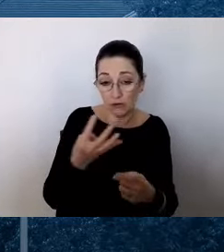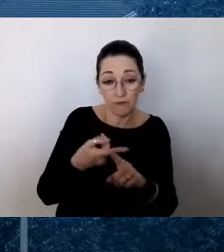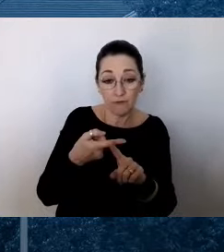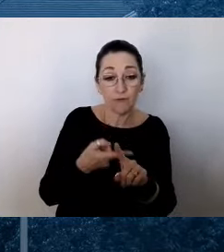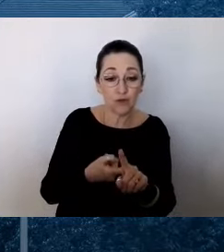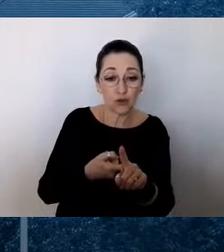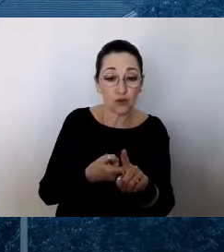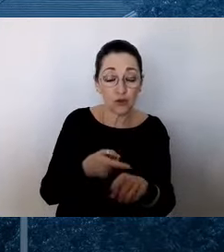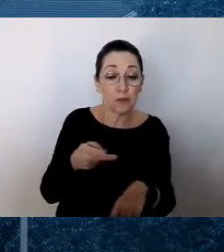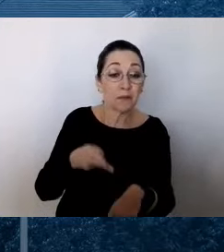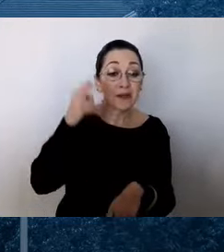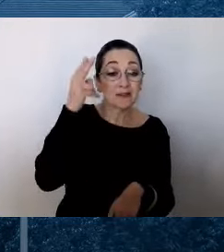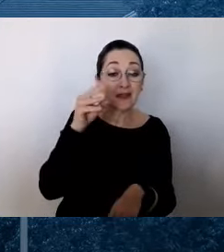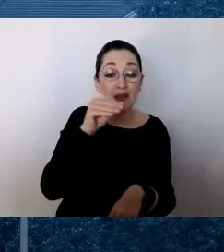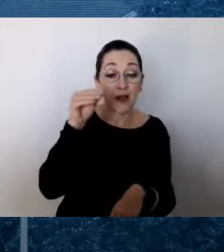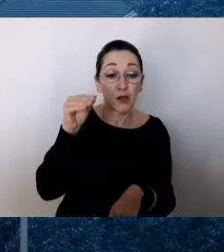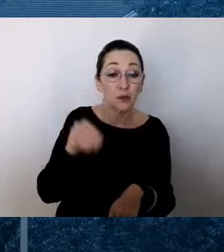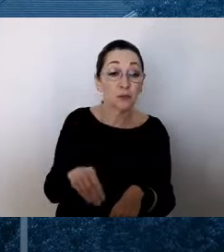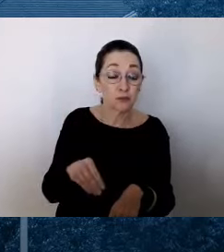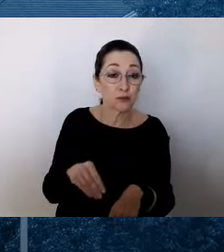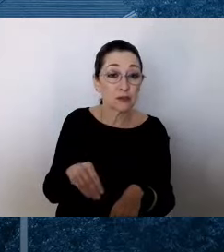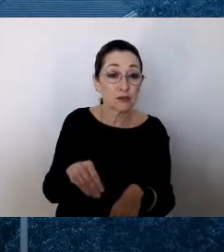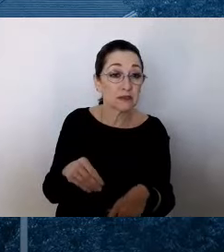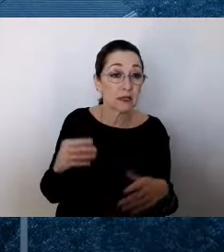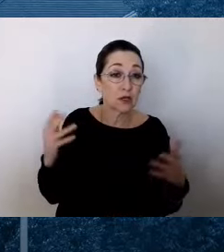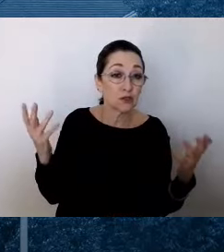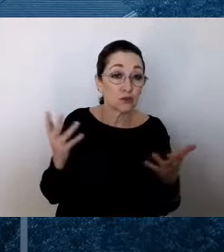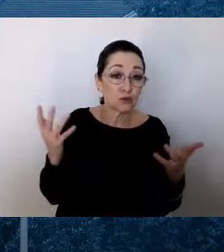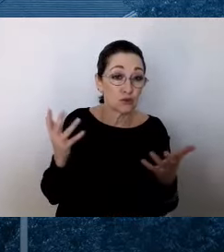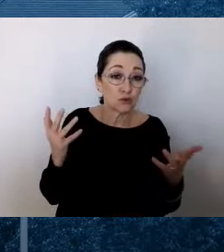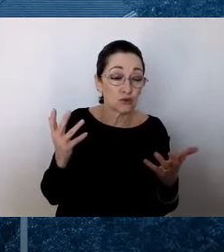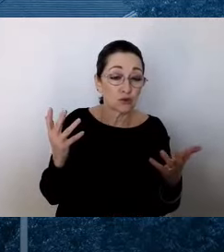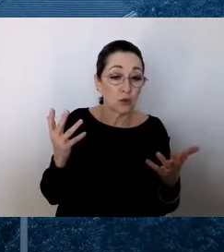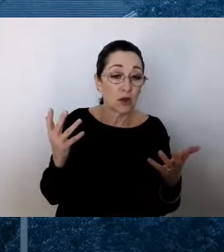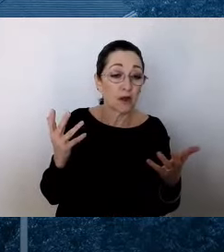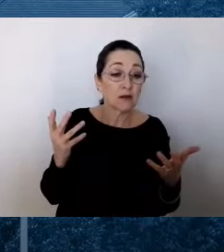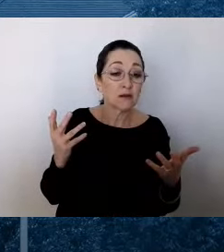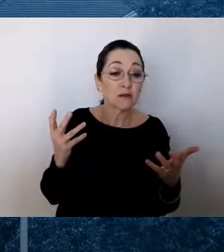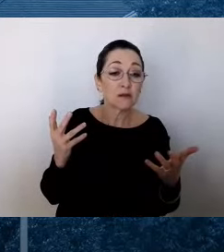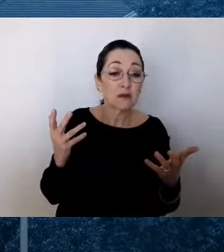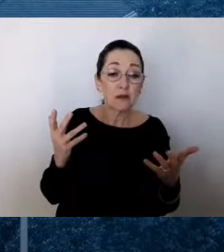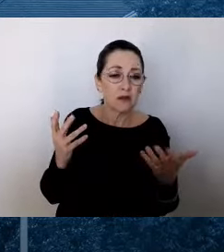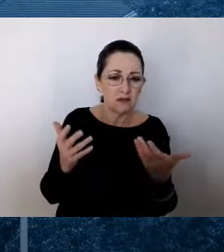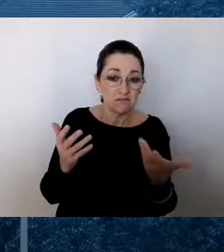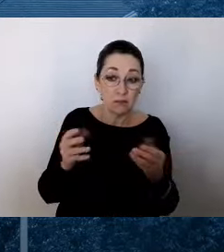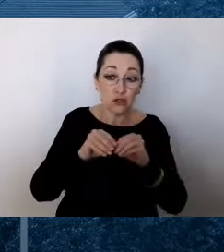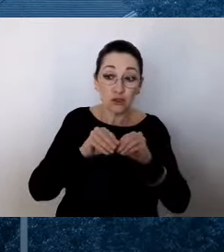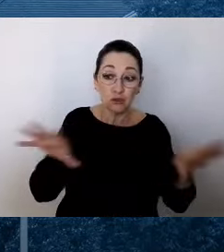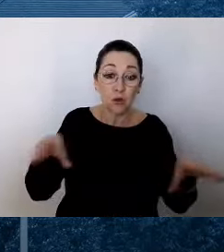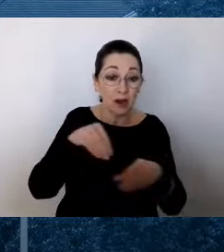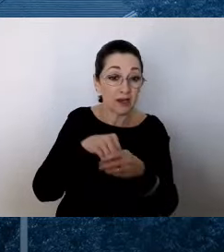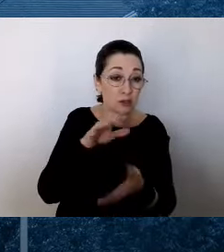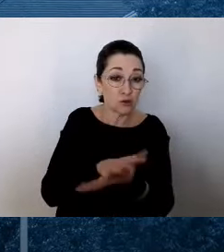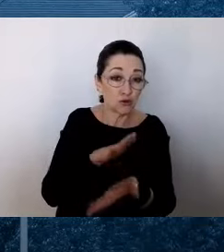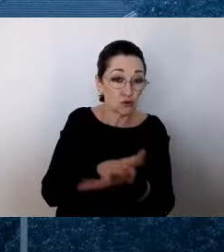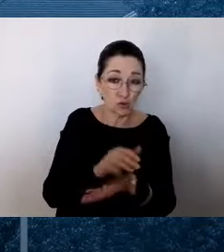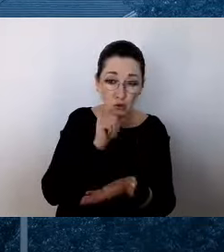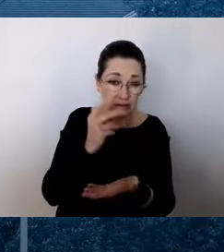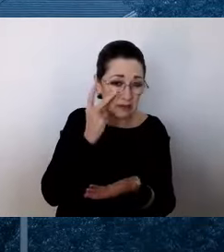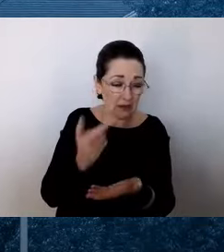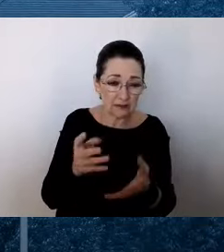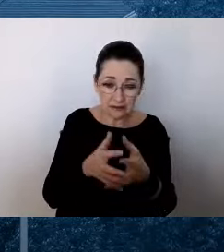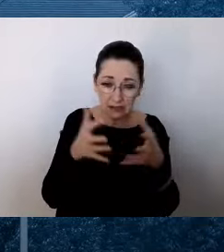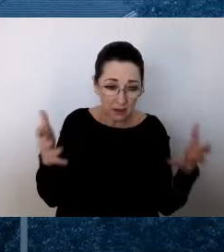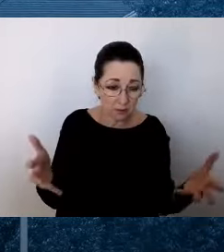that school age population, but we've seen almost no spread in schools. As the governor said, we really do attribute that to